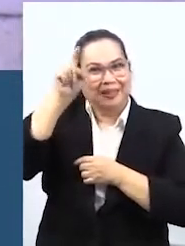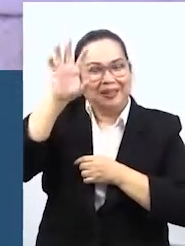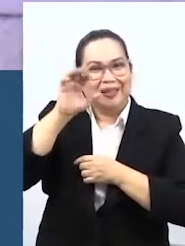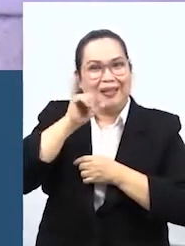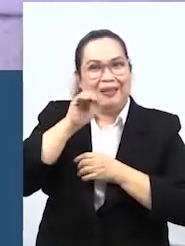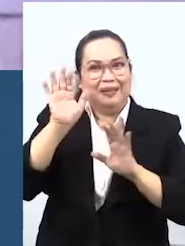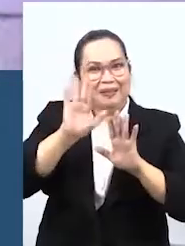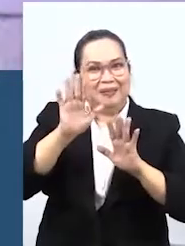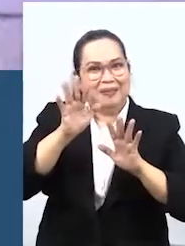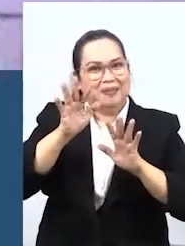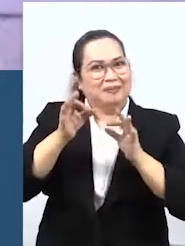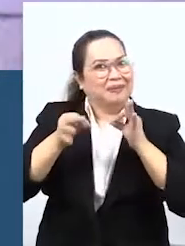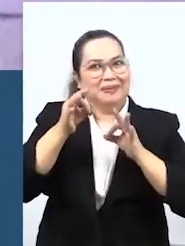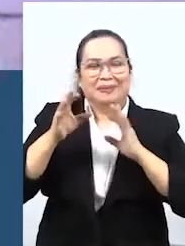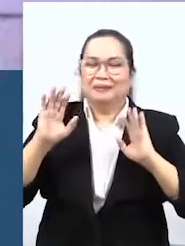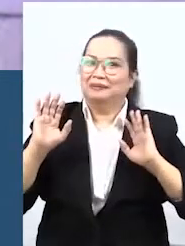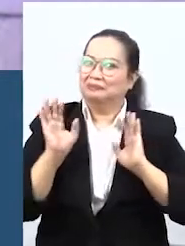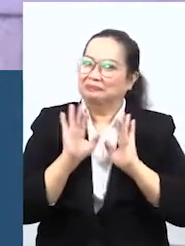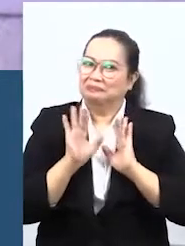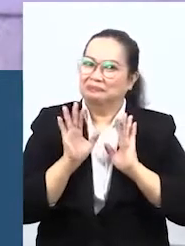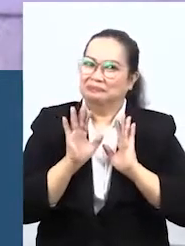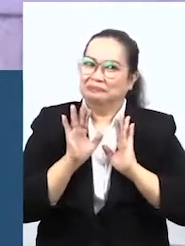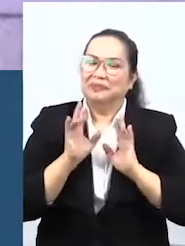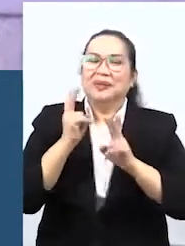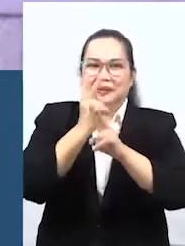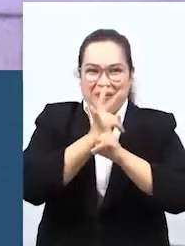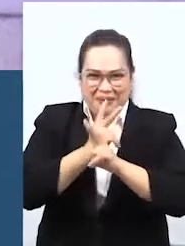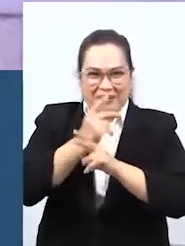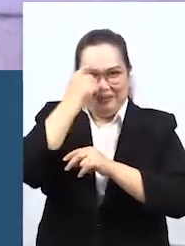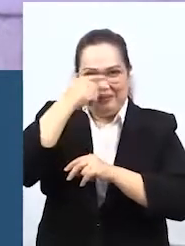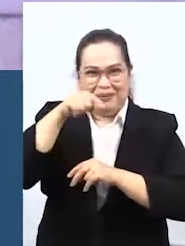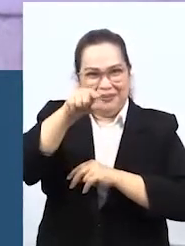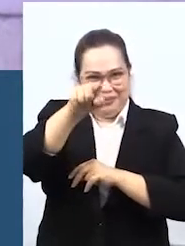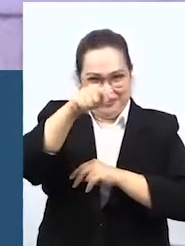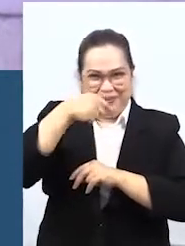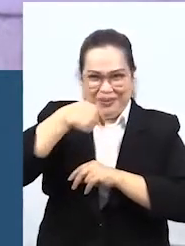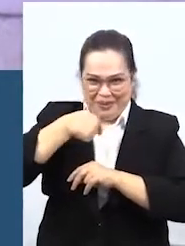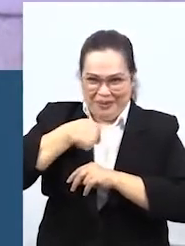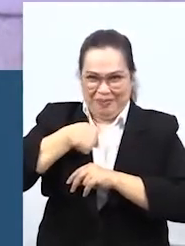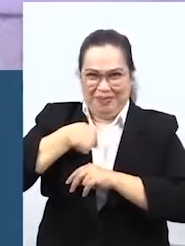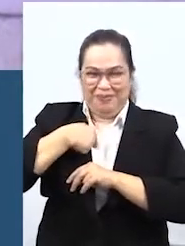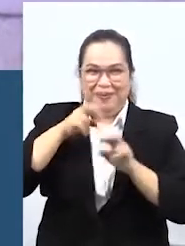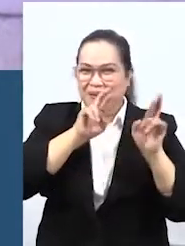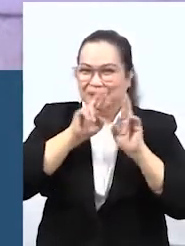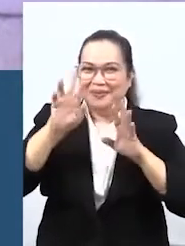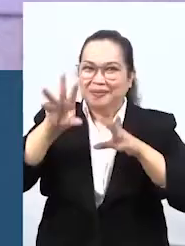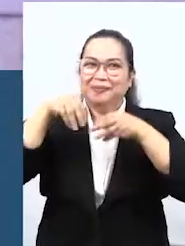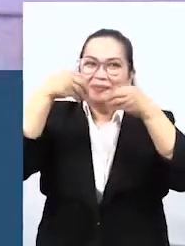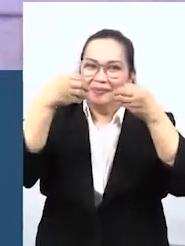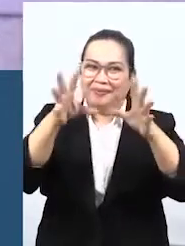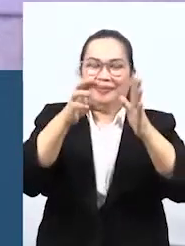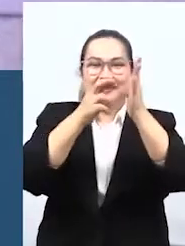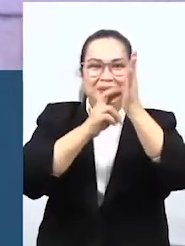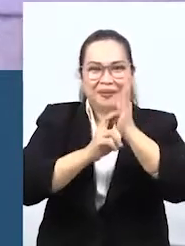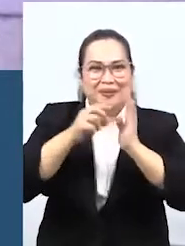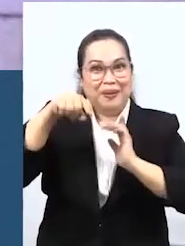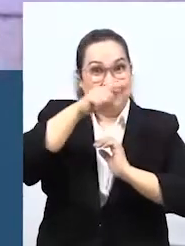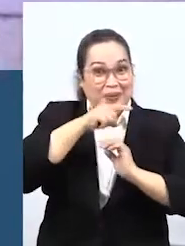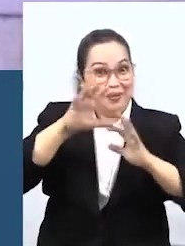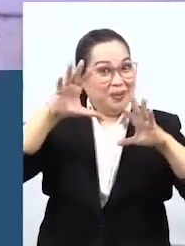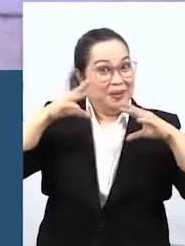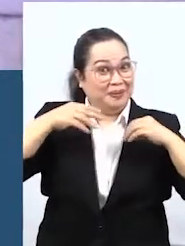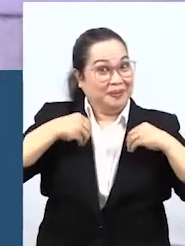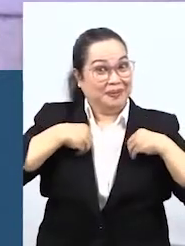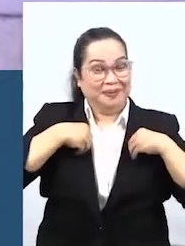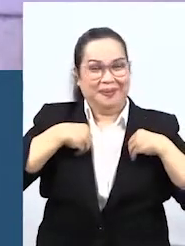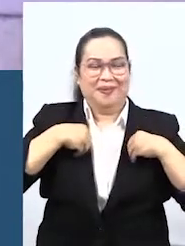reluctant judge he cares for us and is more than ready to Grant our request when he knows that we are ready to receive